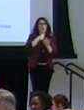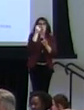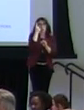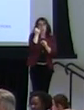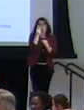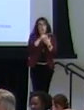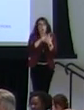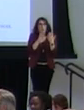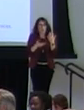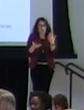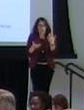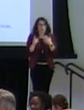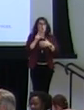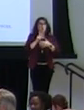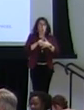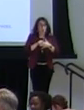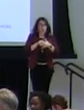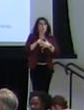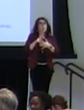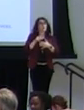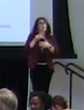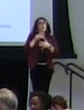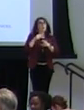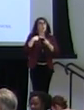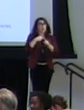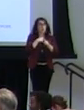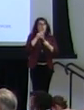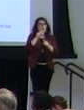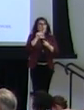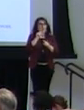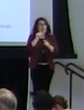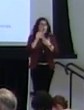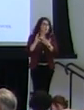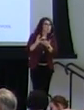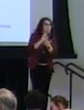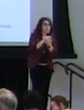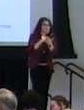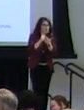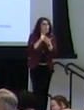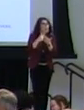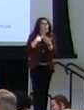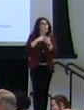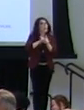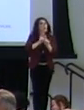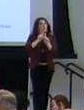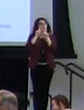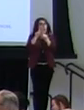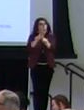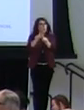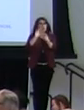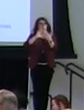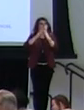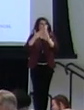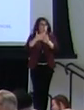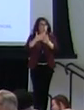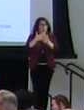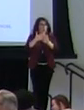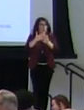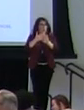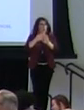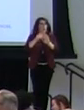that we do a lot of data raping, meaning that we go out into the communities and we